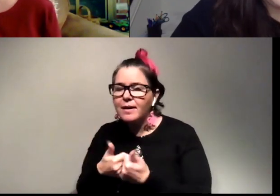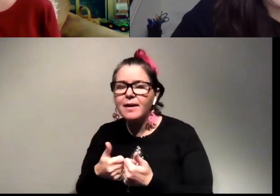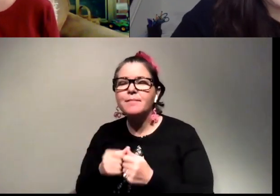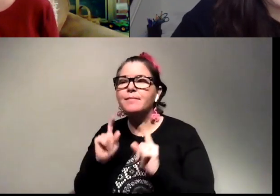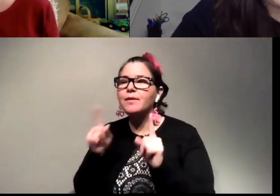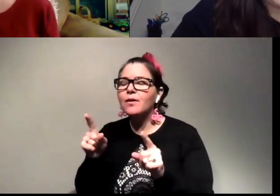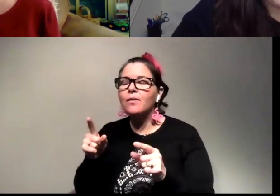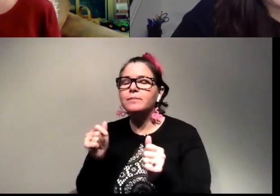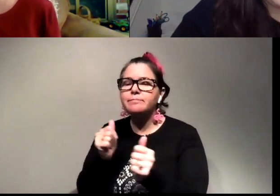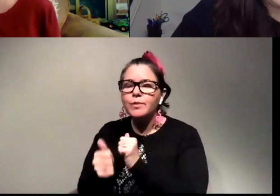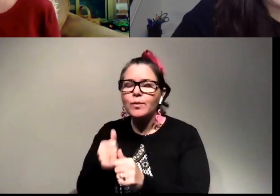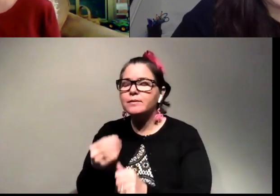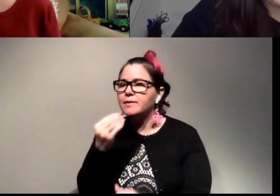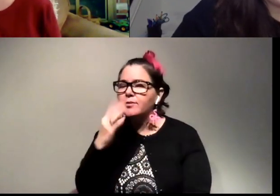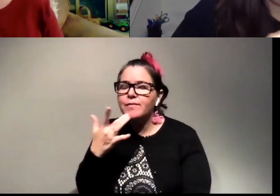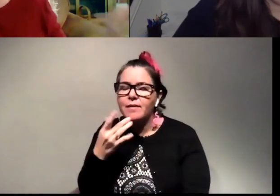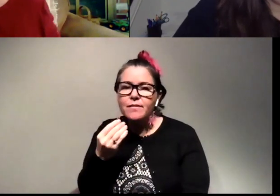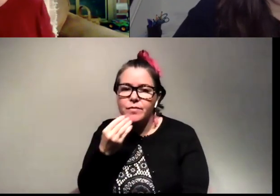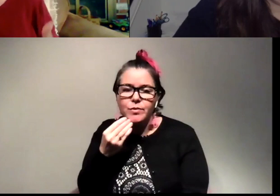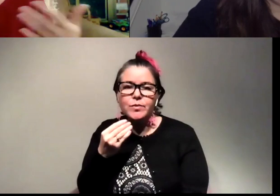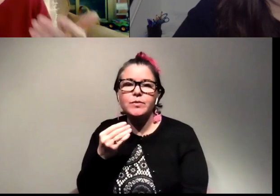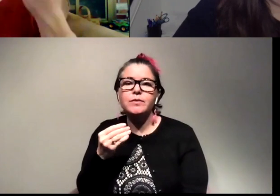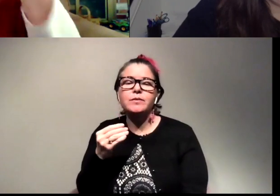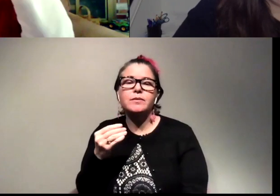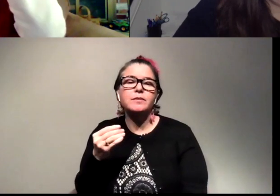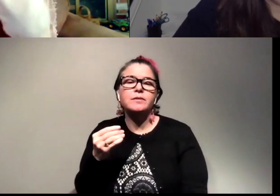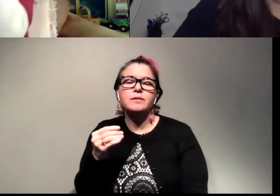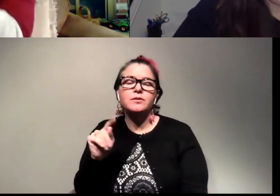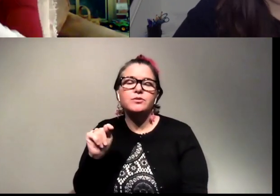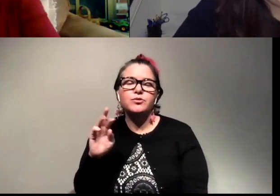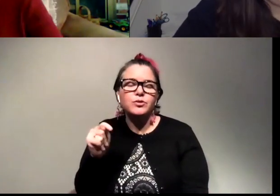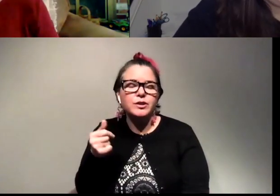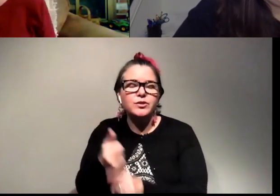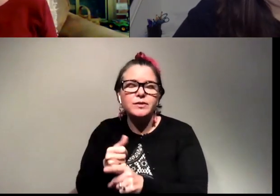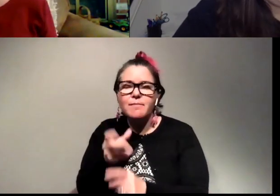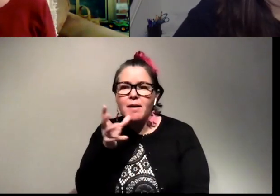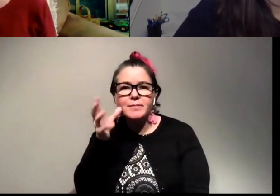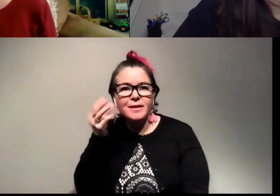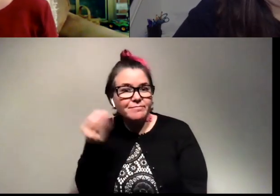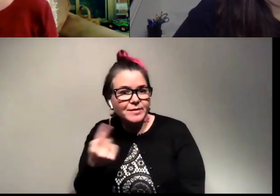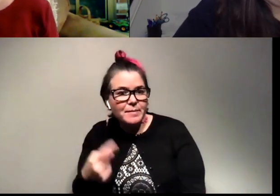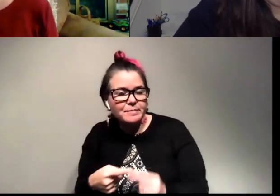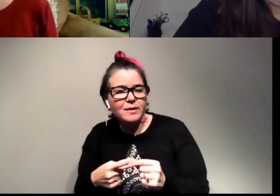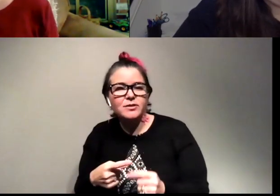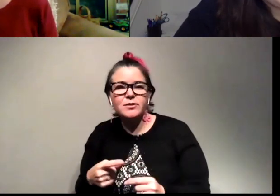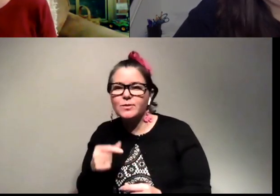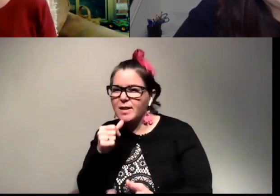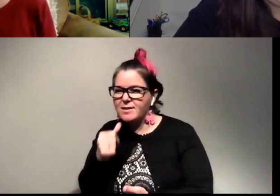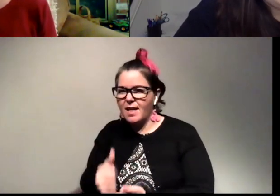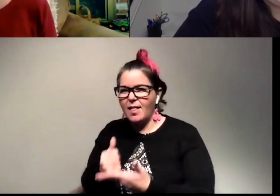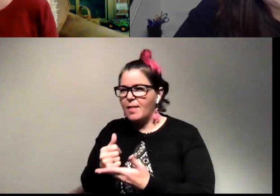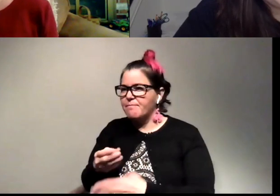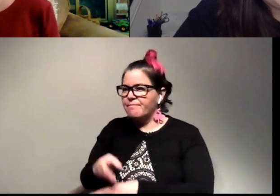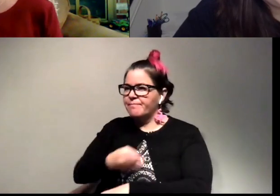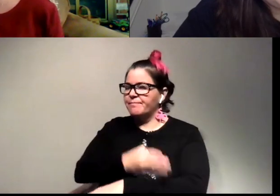playing sports, eating your favorite food, getting, treated to something by your mom or dad, when that doesn't help, that's